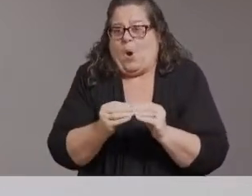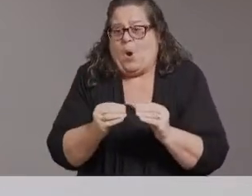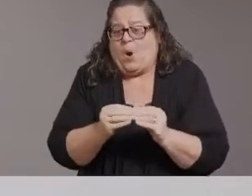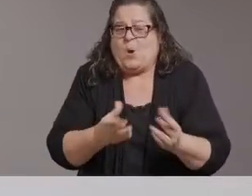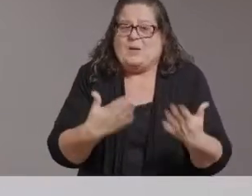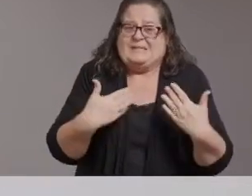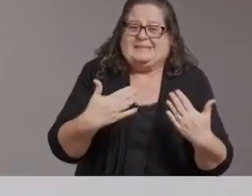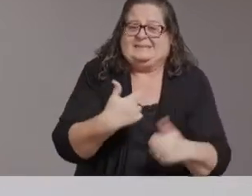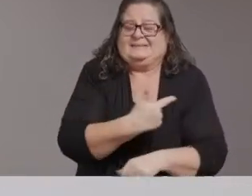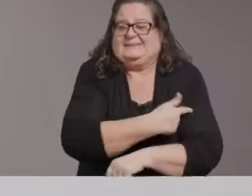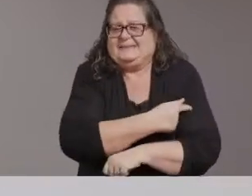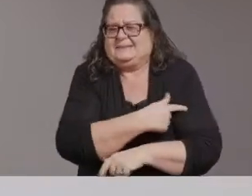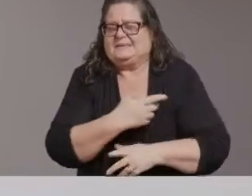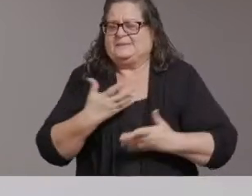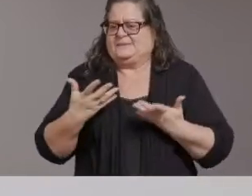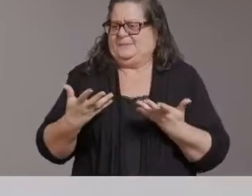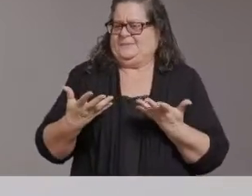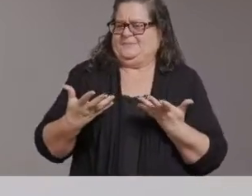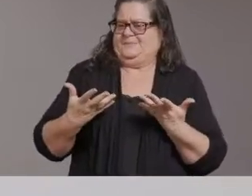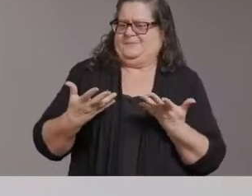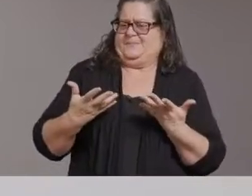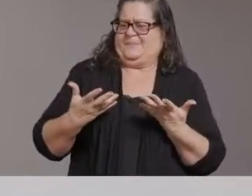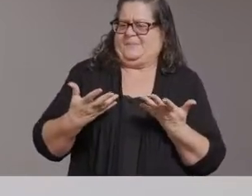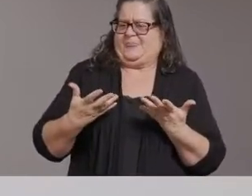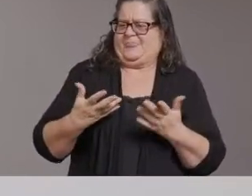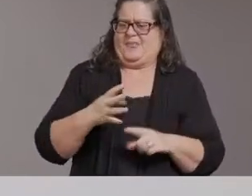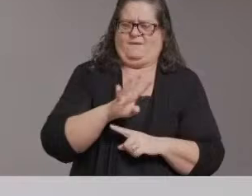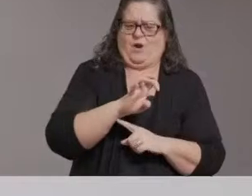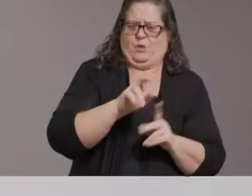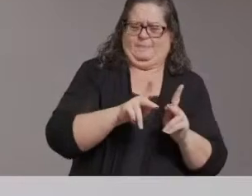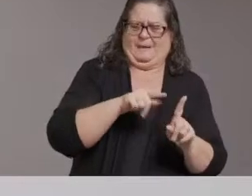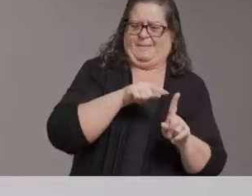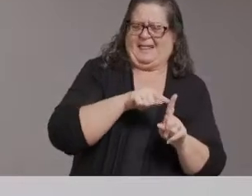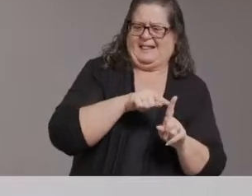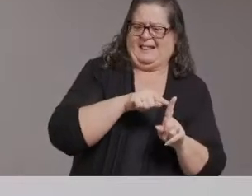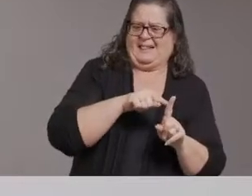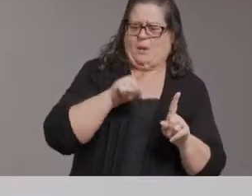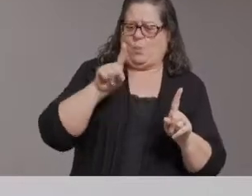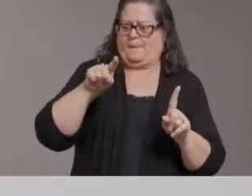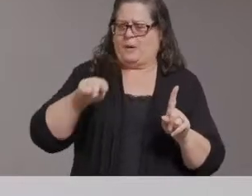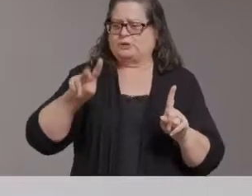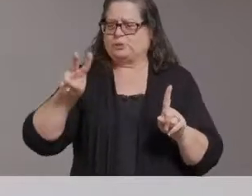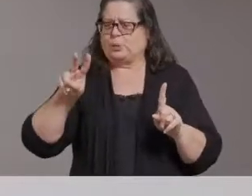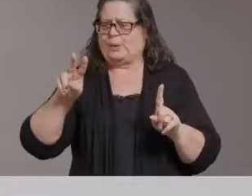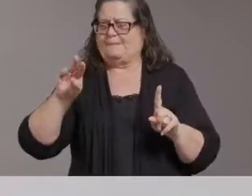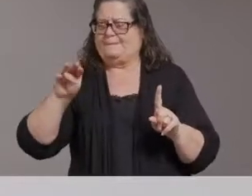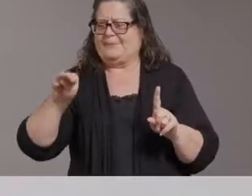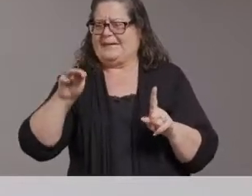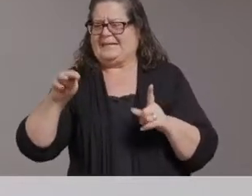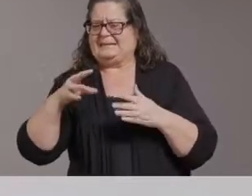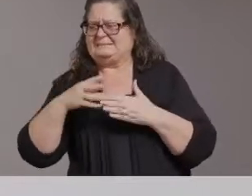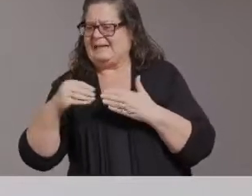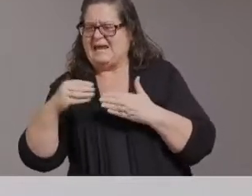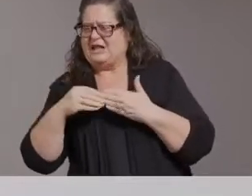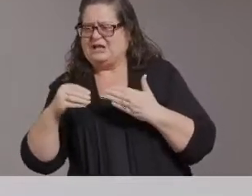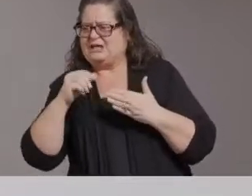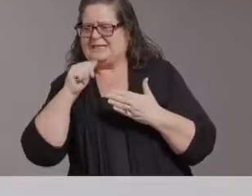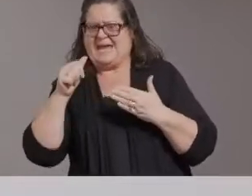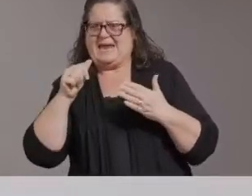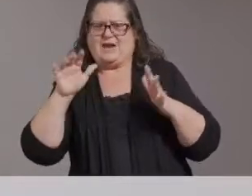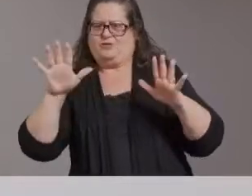like, 400 people for $1.2 million doesn't seem like a great ROI in my mind.